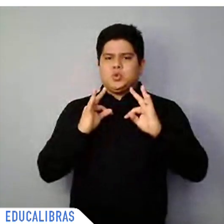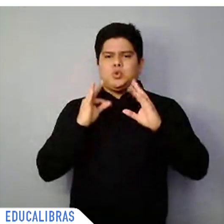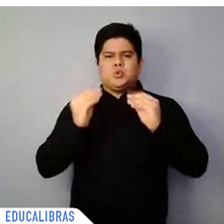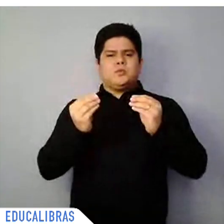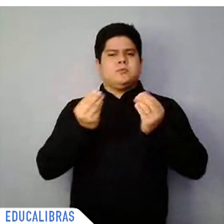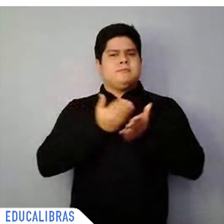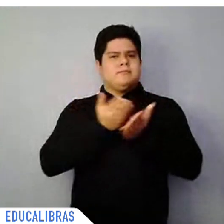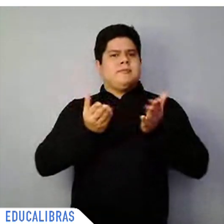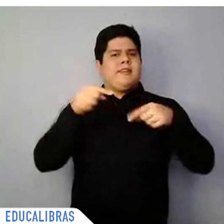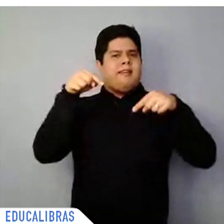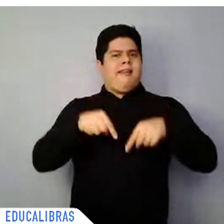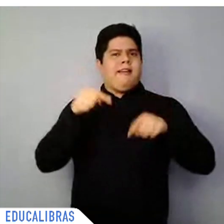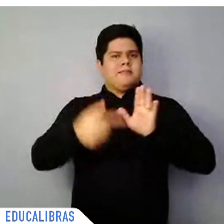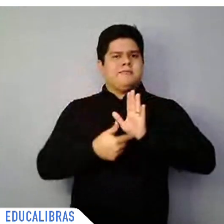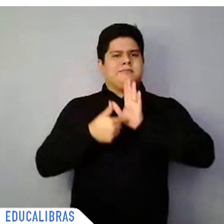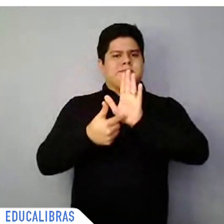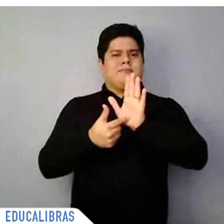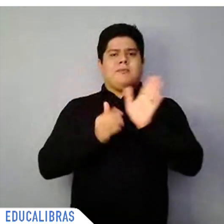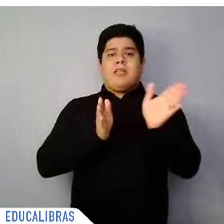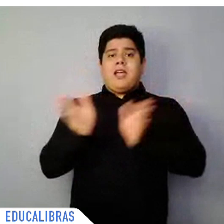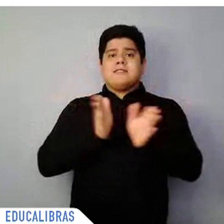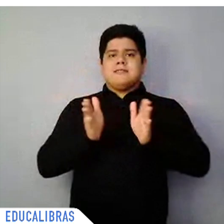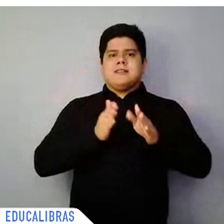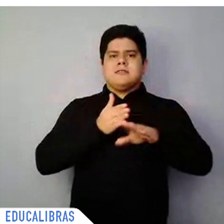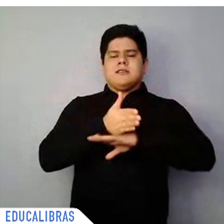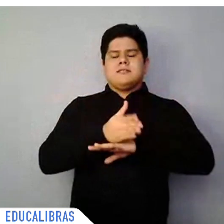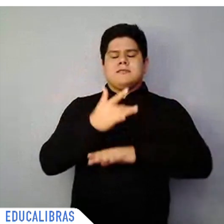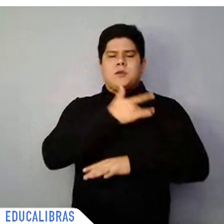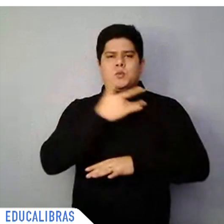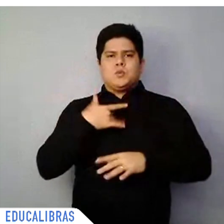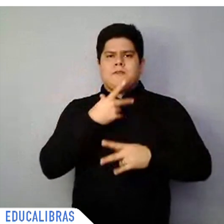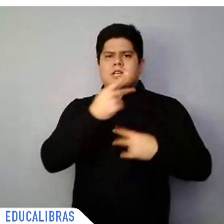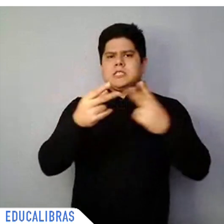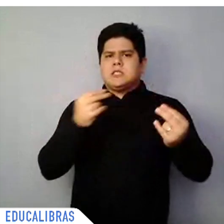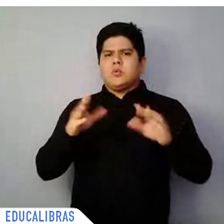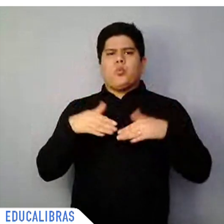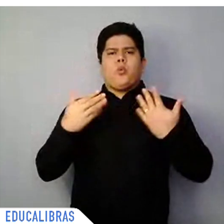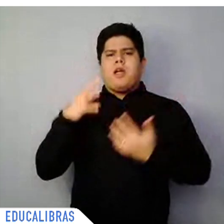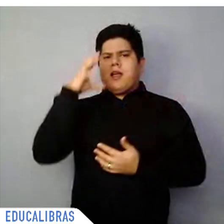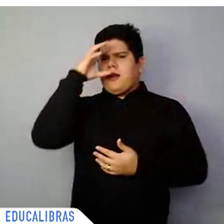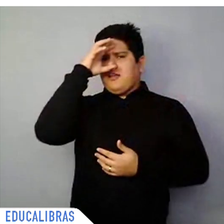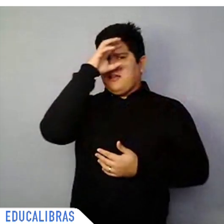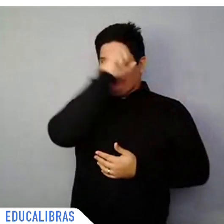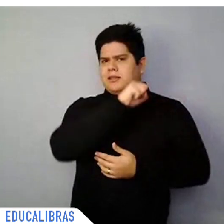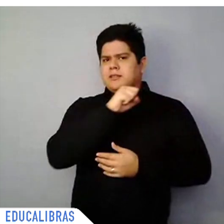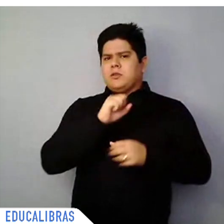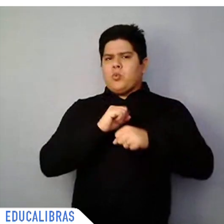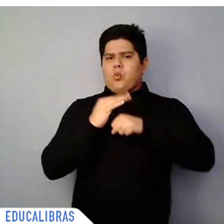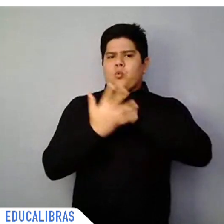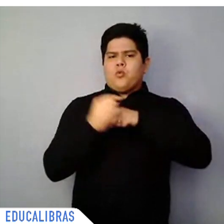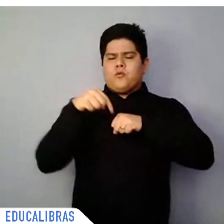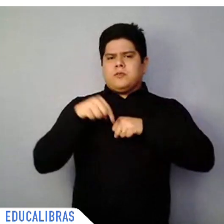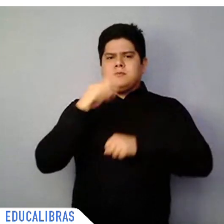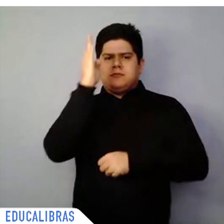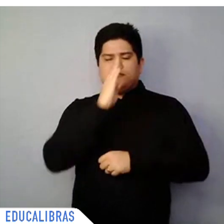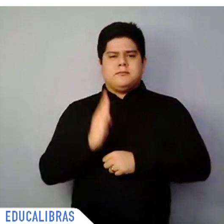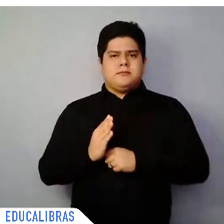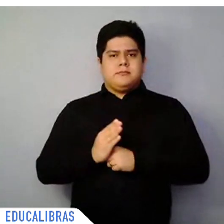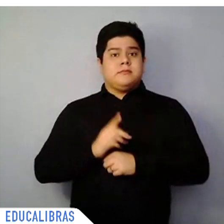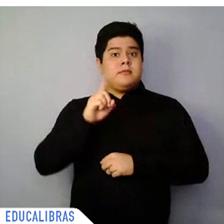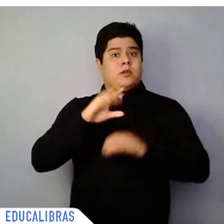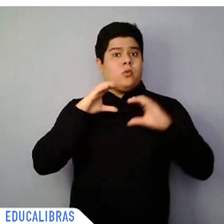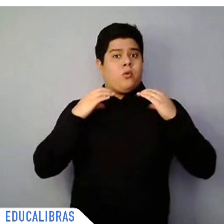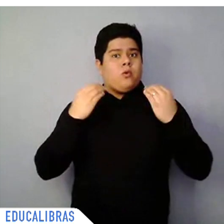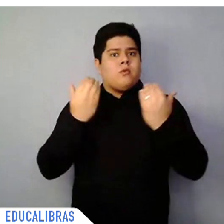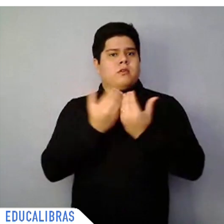organizing team, I would like to thank everyone for attending our panel, Access to Health and Vaccination. What lessons